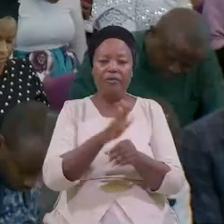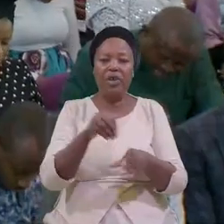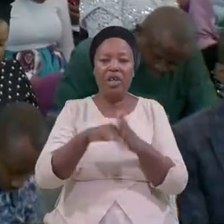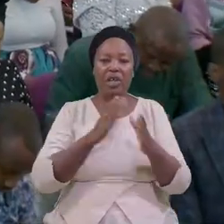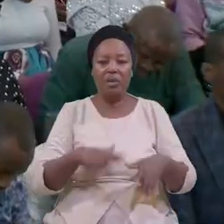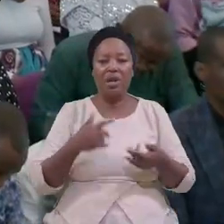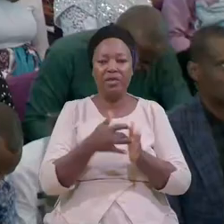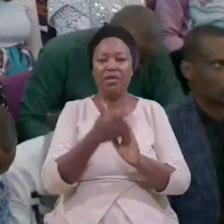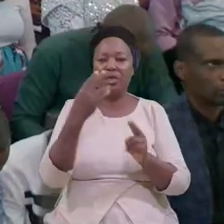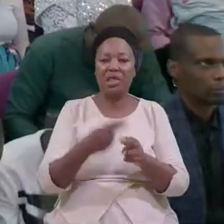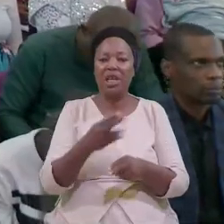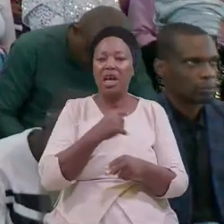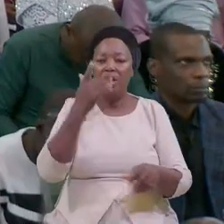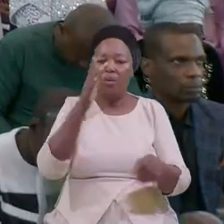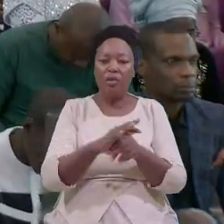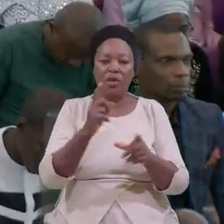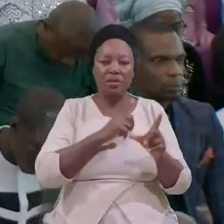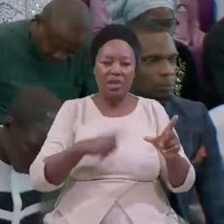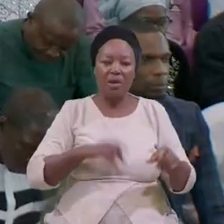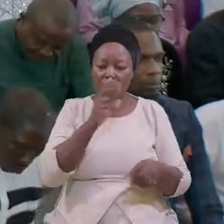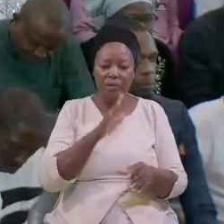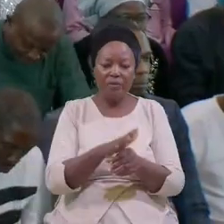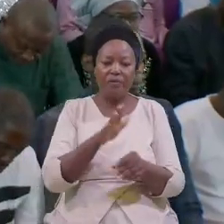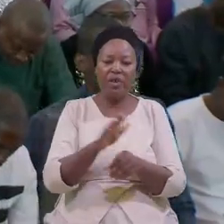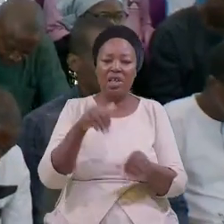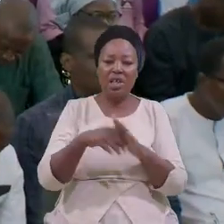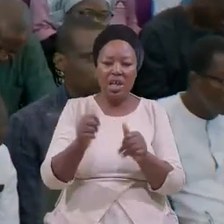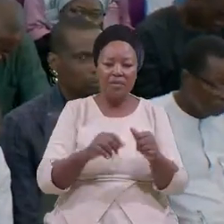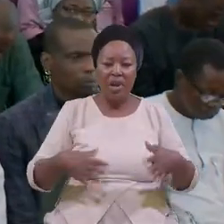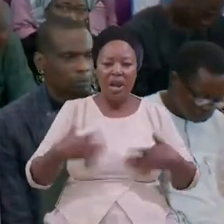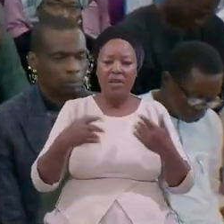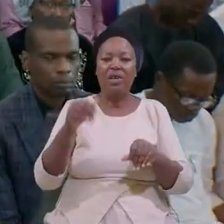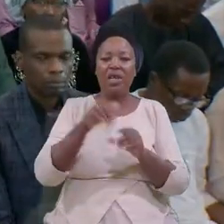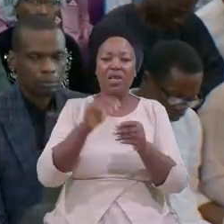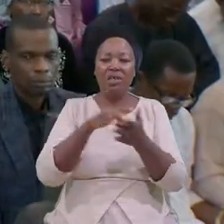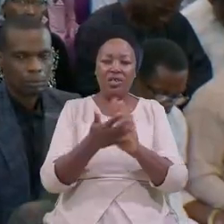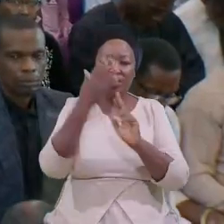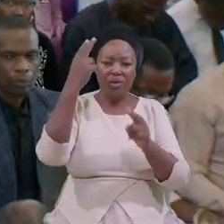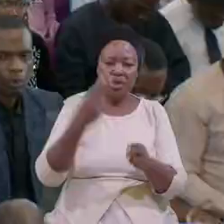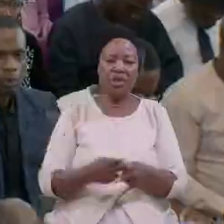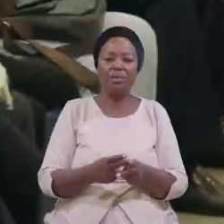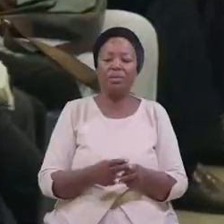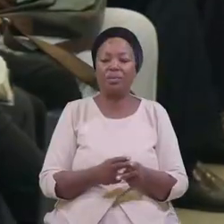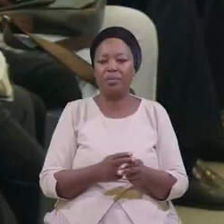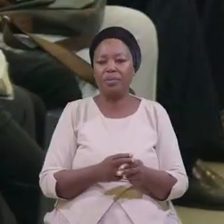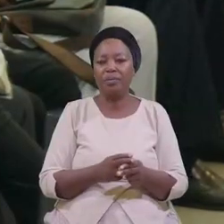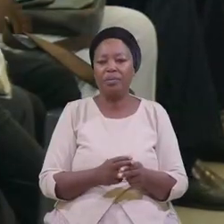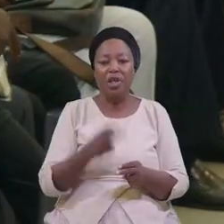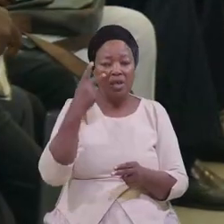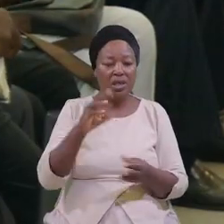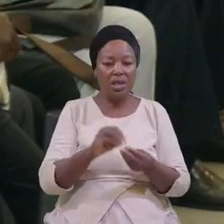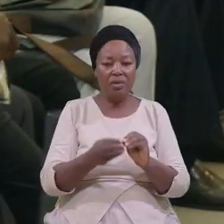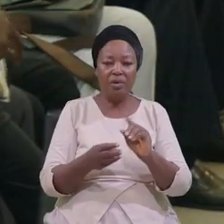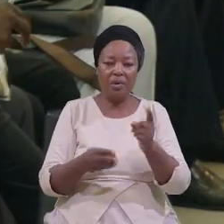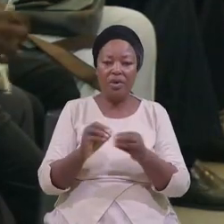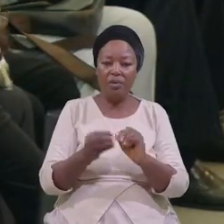lives, and the promise of the Lord will be fulfilled in every life in Jesus' name. Look at number